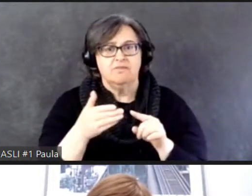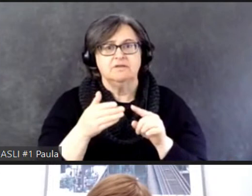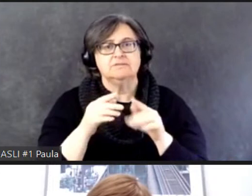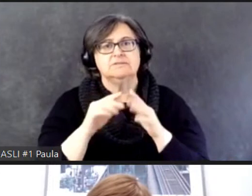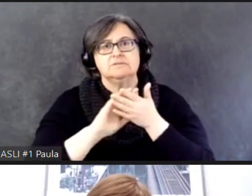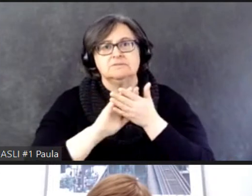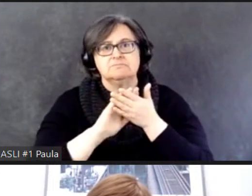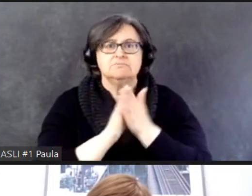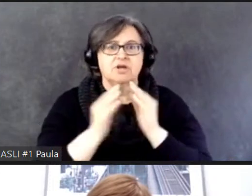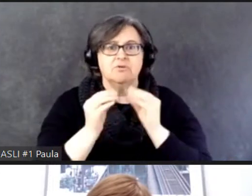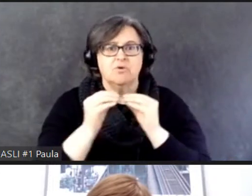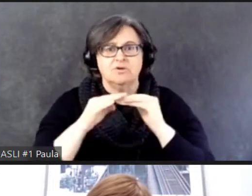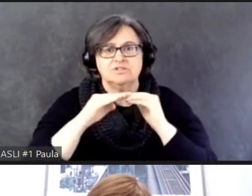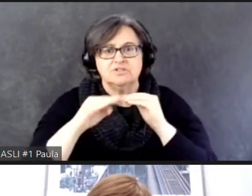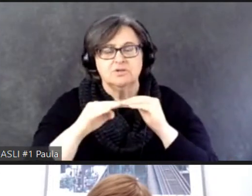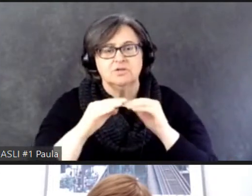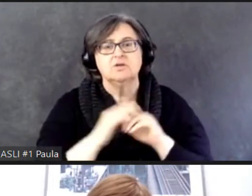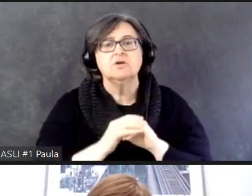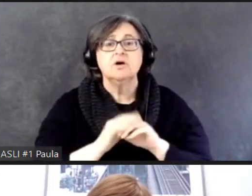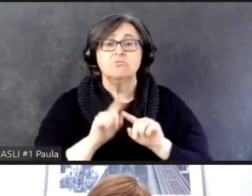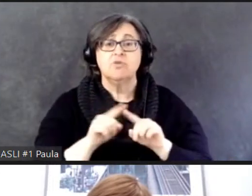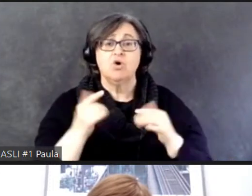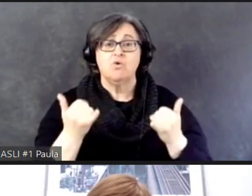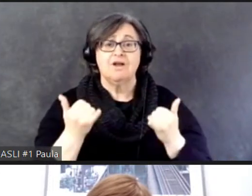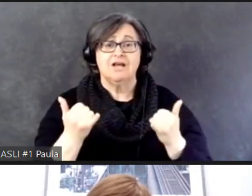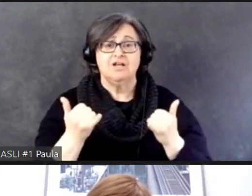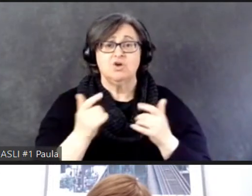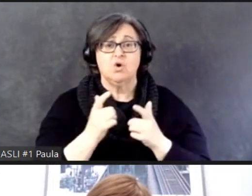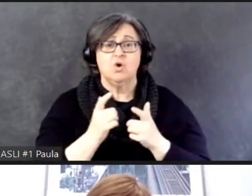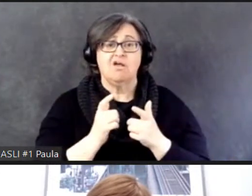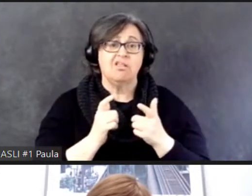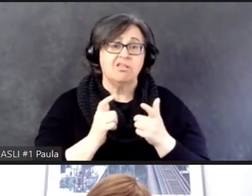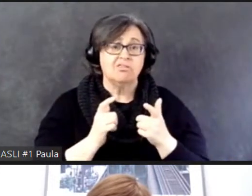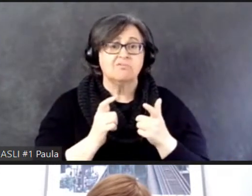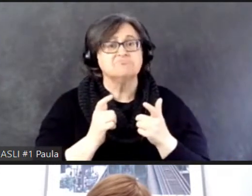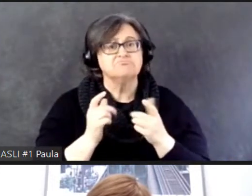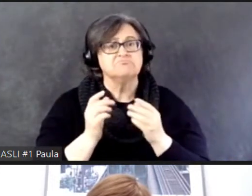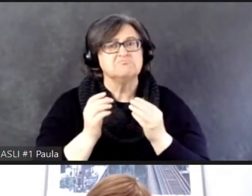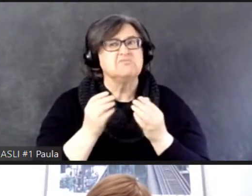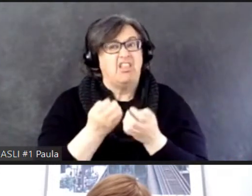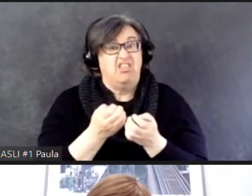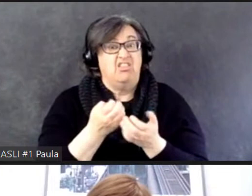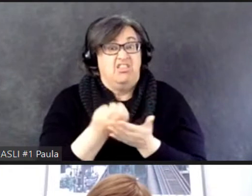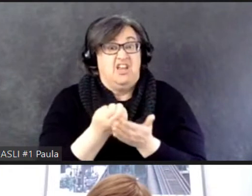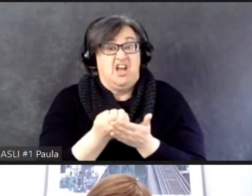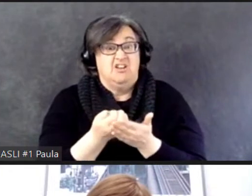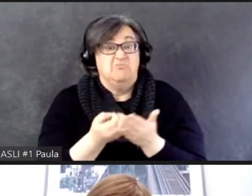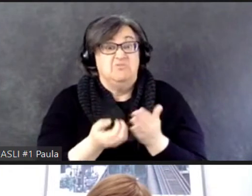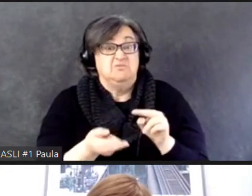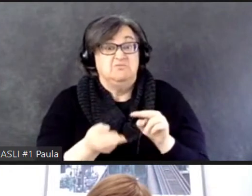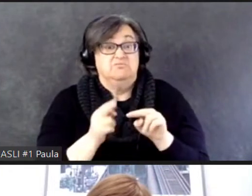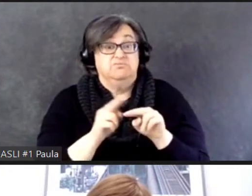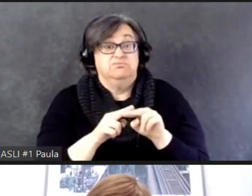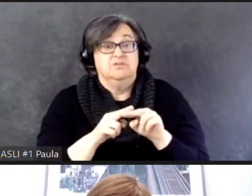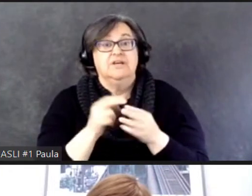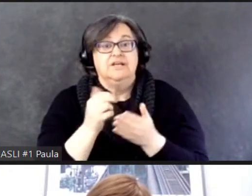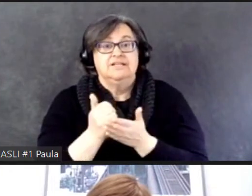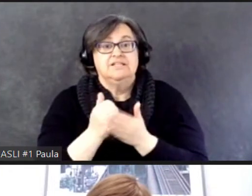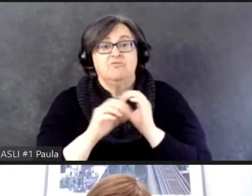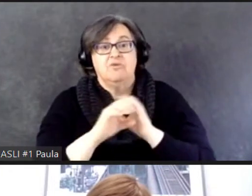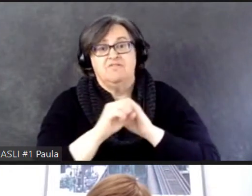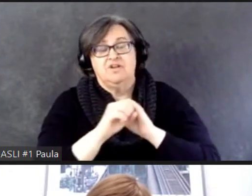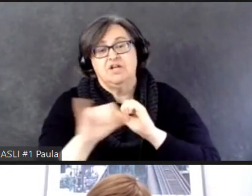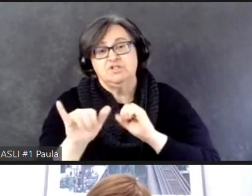But I think that the larger economy coming back and stabilizing has helped the advertising effort as